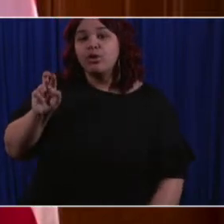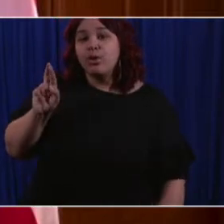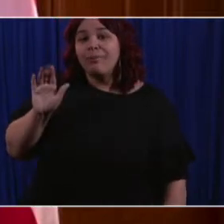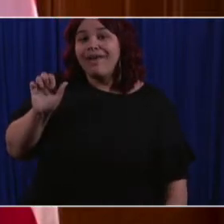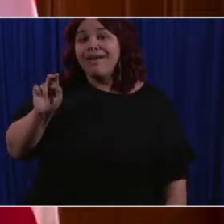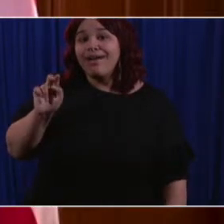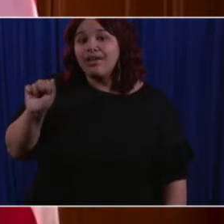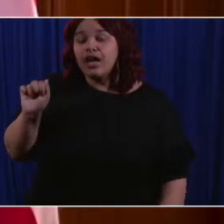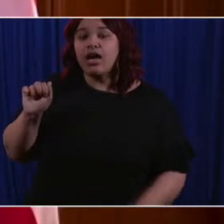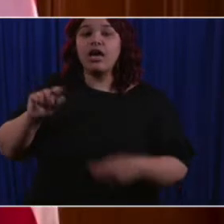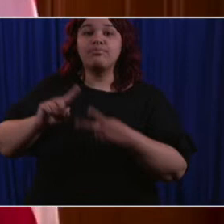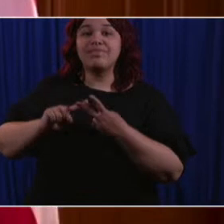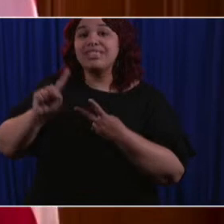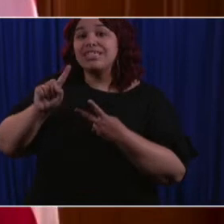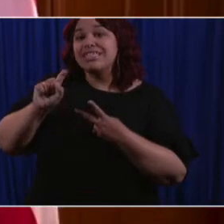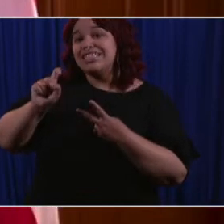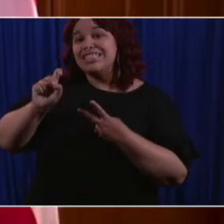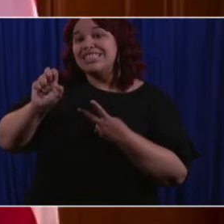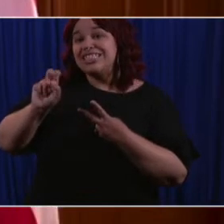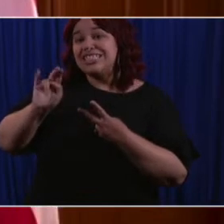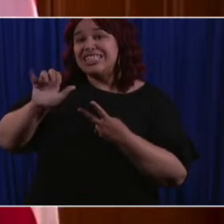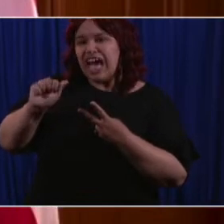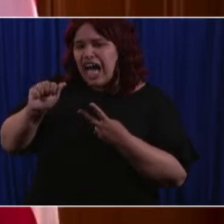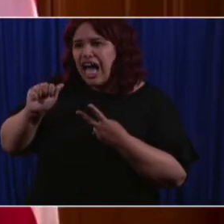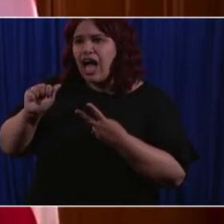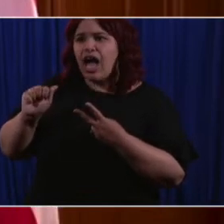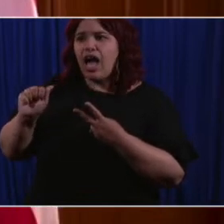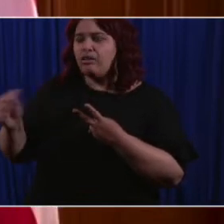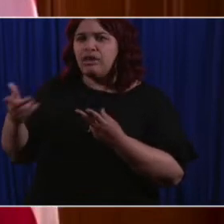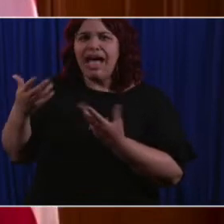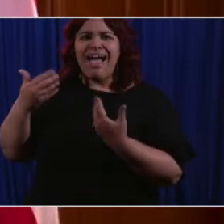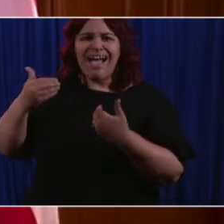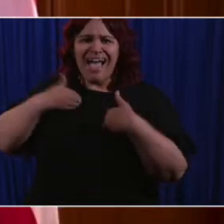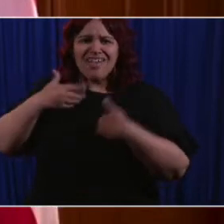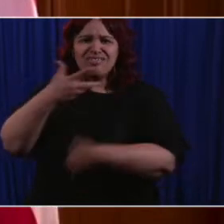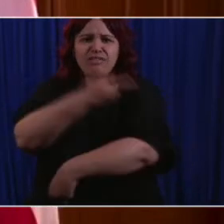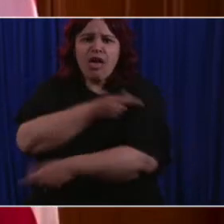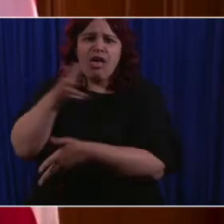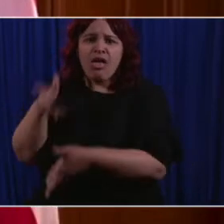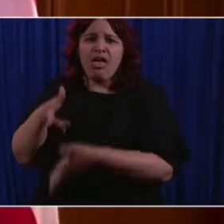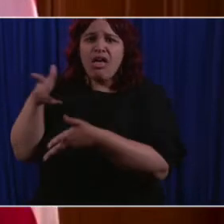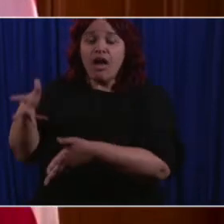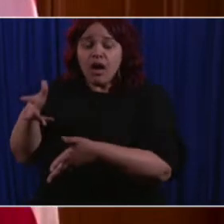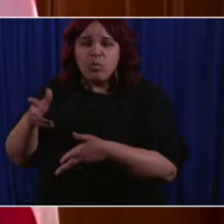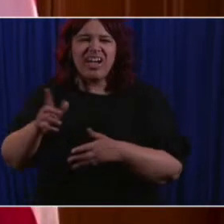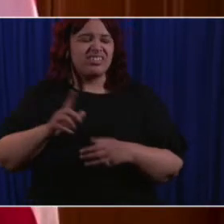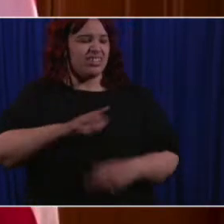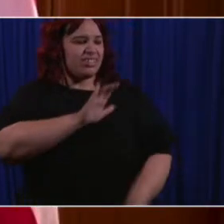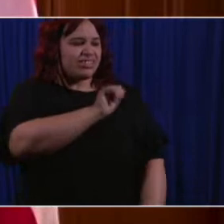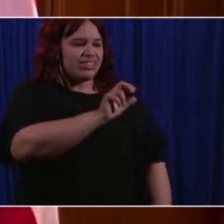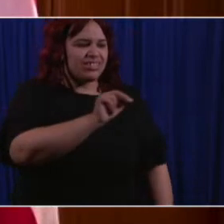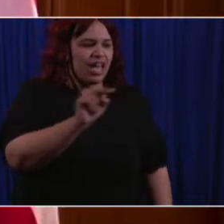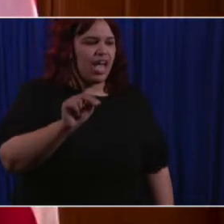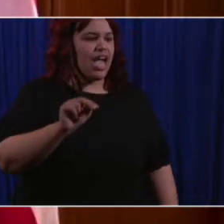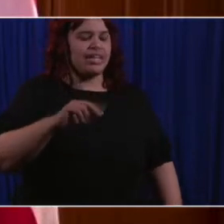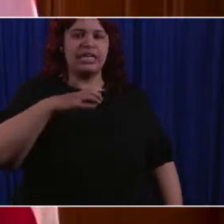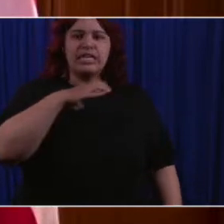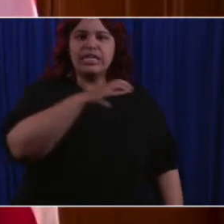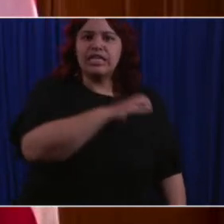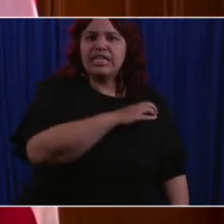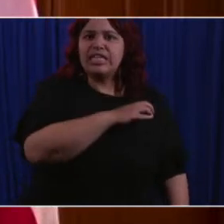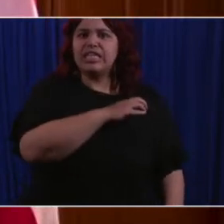people in Cincinnati and Columbus might be struggling to get an appointment? And how will the state redistribute those doses as we